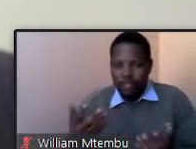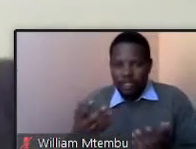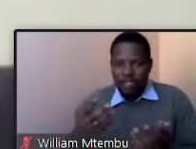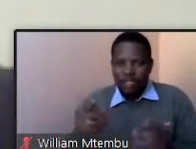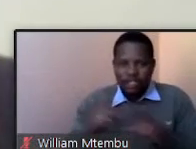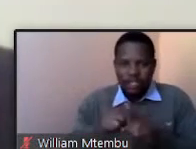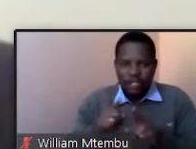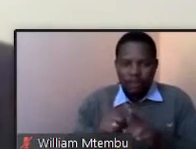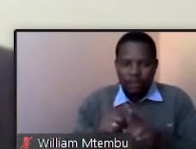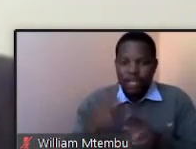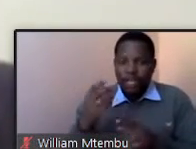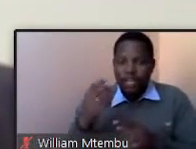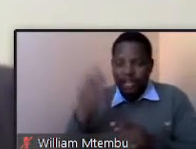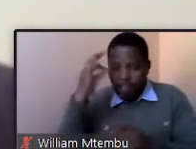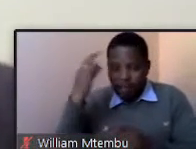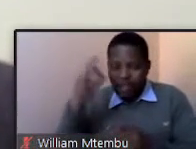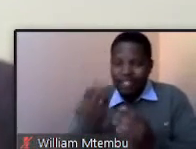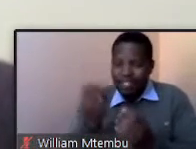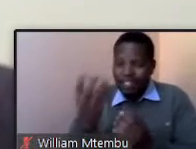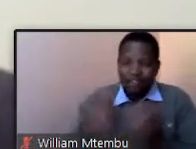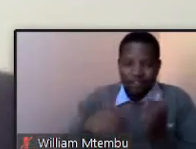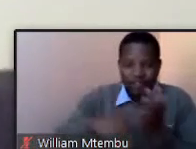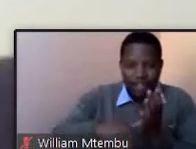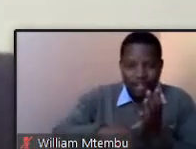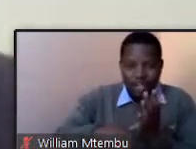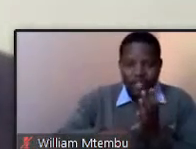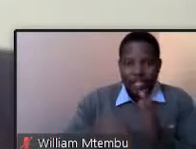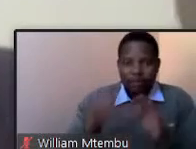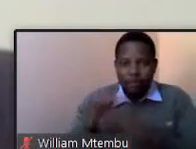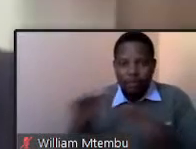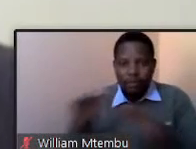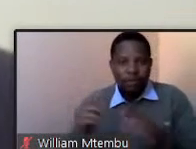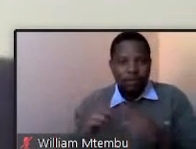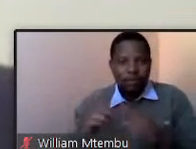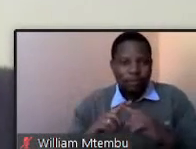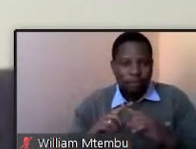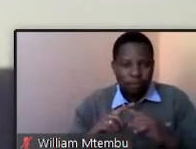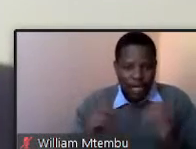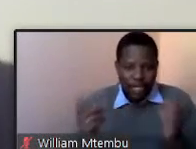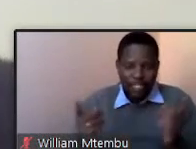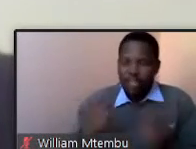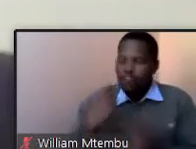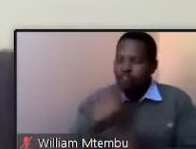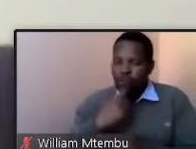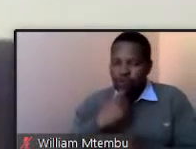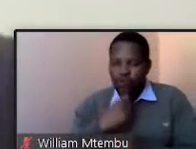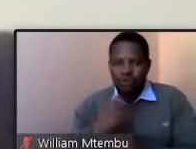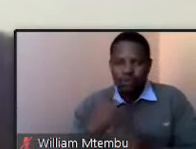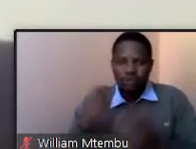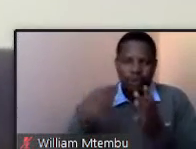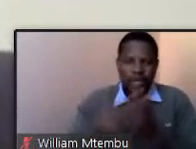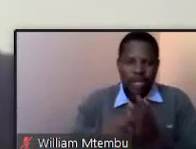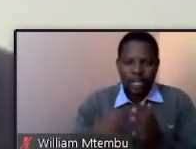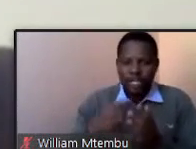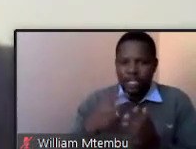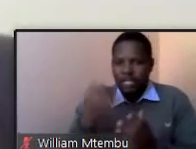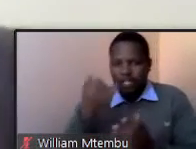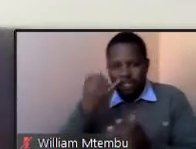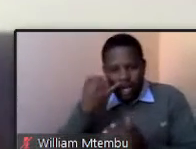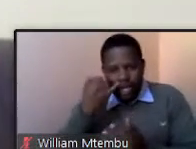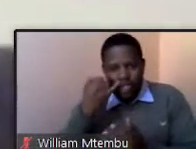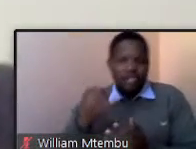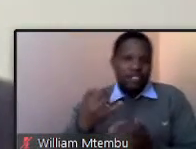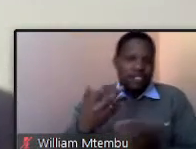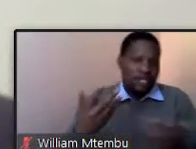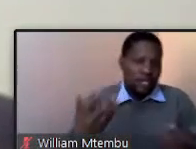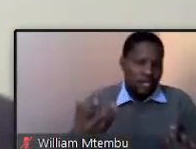the government gives out grants to people, they tend to be used to buy drugs and to